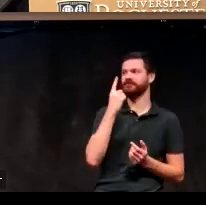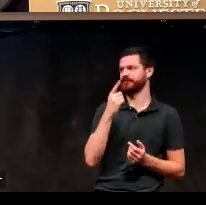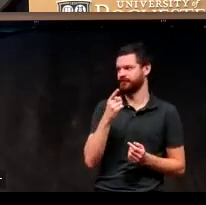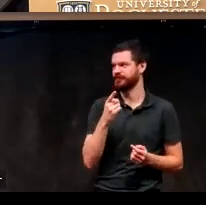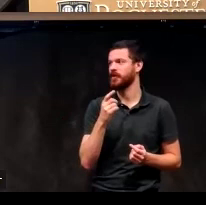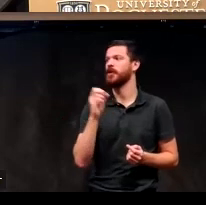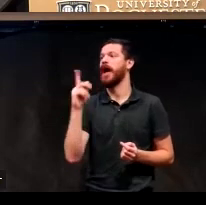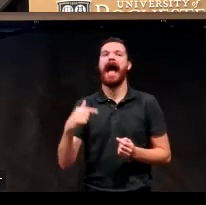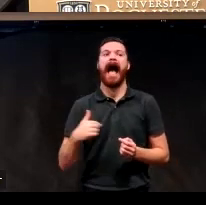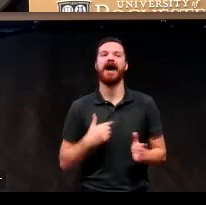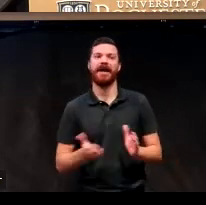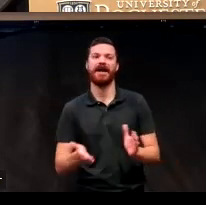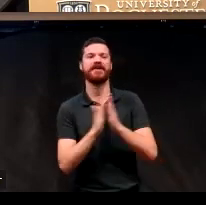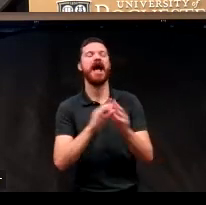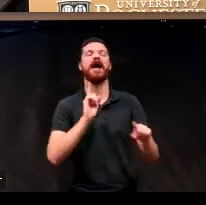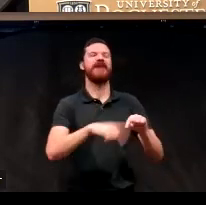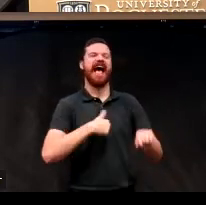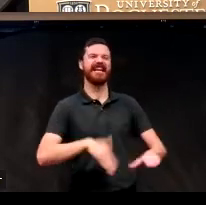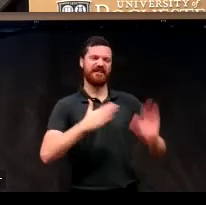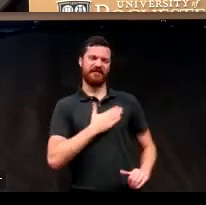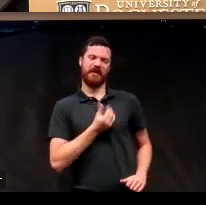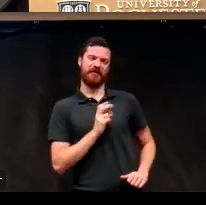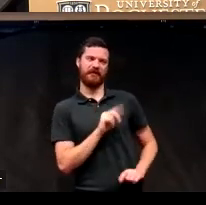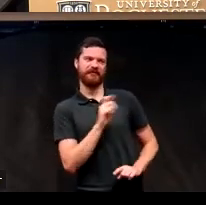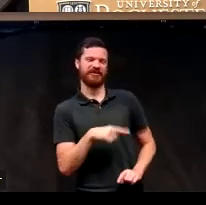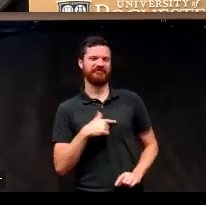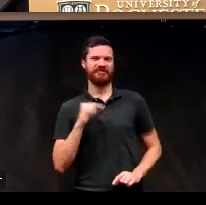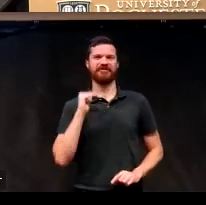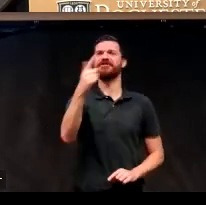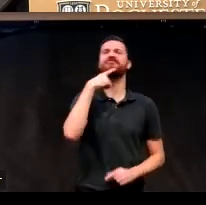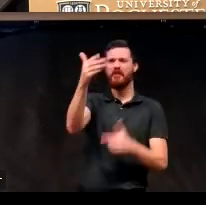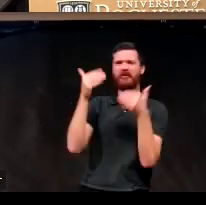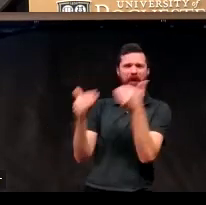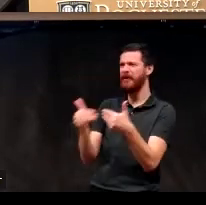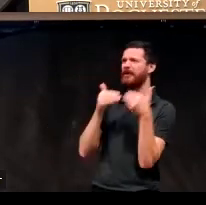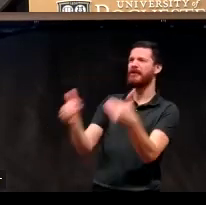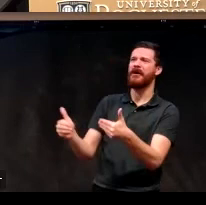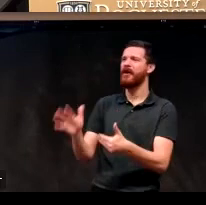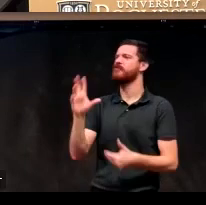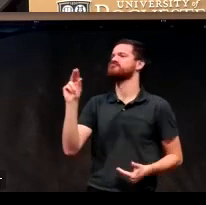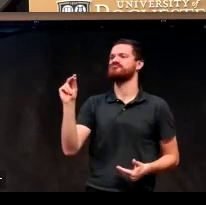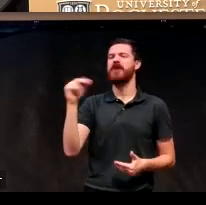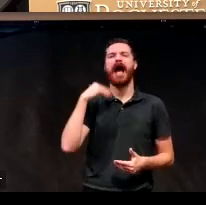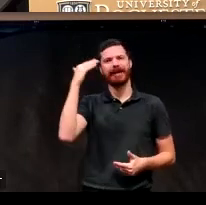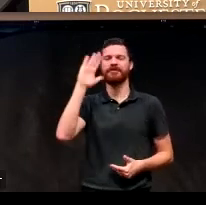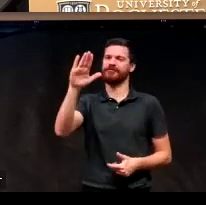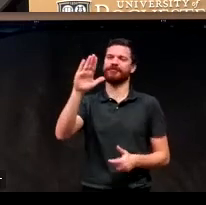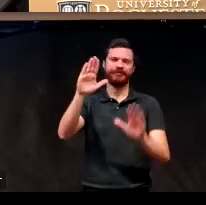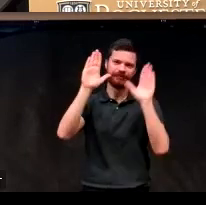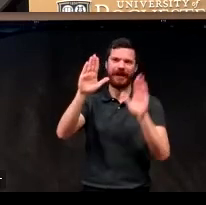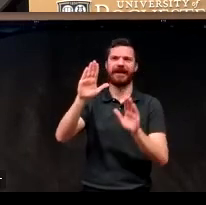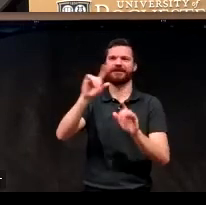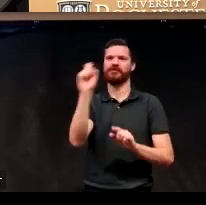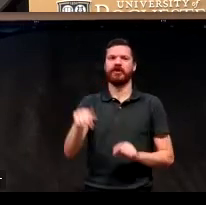okay, question. I was going to ask one, but I will sacrifice my question. Dr. Choi's question, which I know will be excellent.